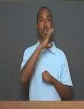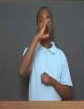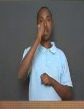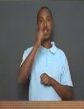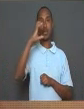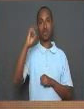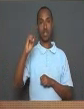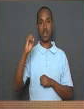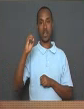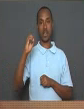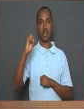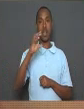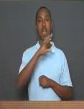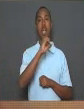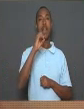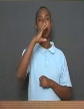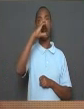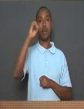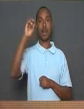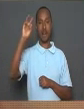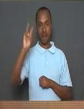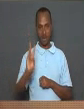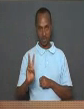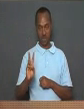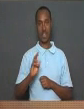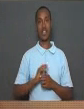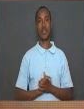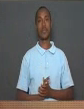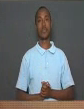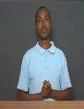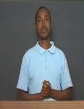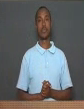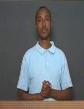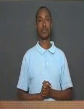quicklime and carbon dioxide.